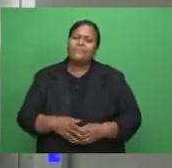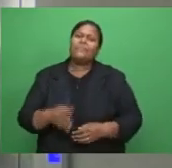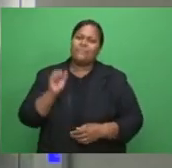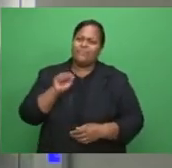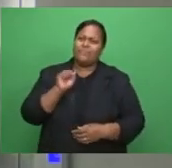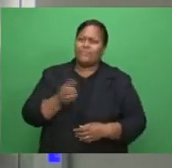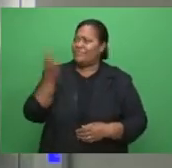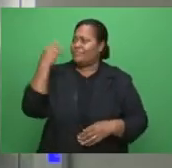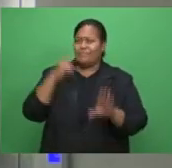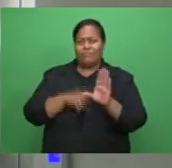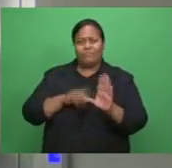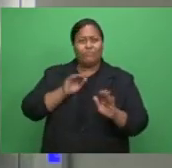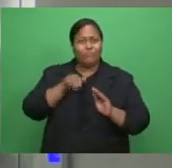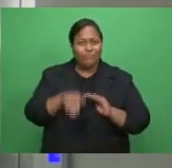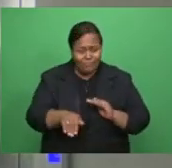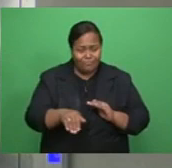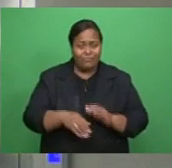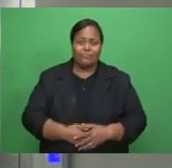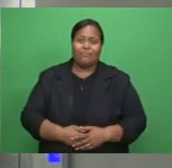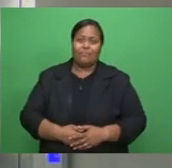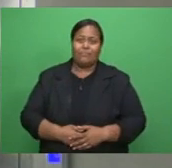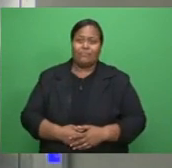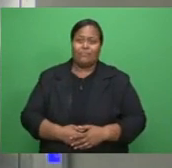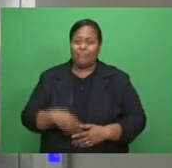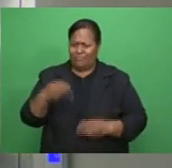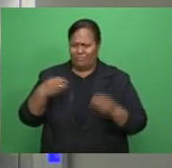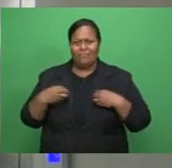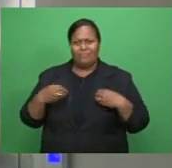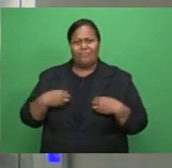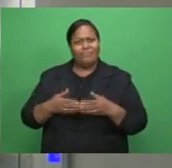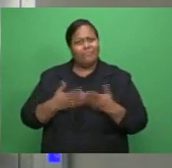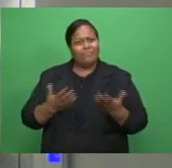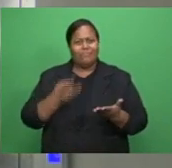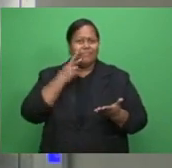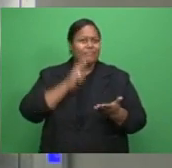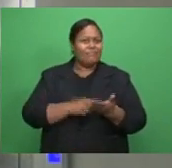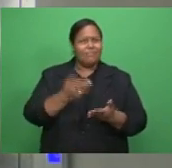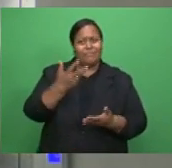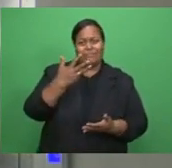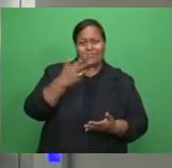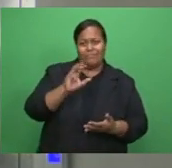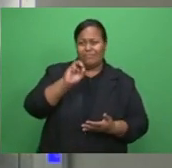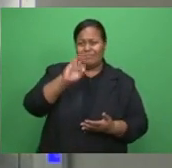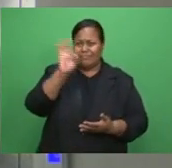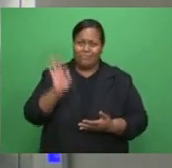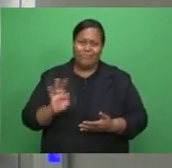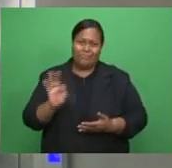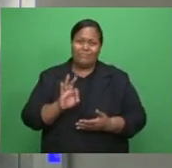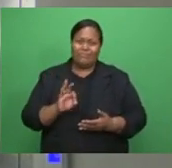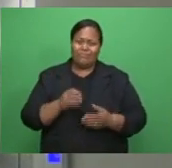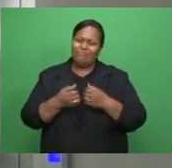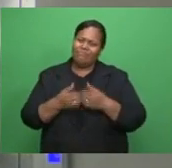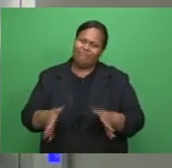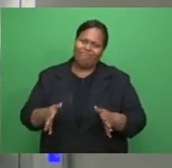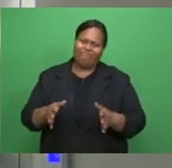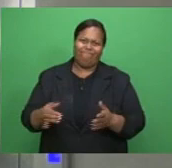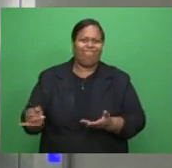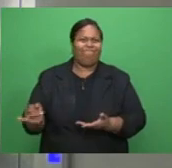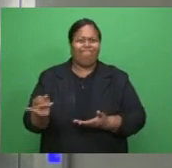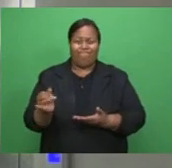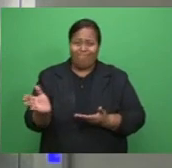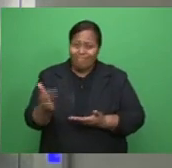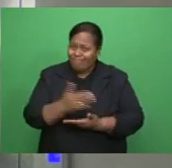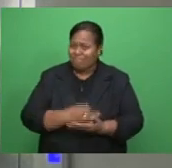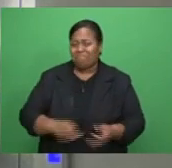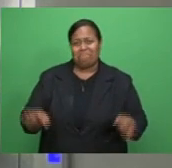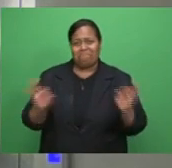last year. Agents are reporting up to like 90% loss of income and business. Property rentals